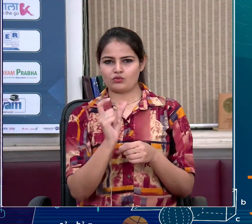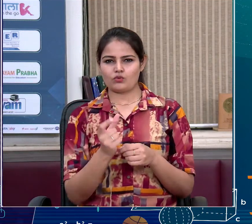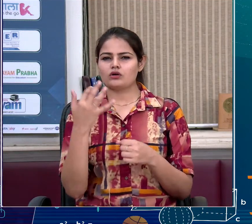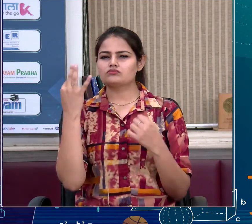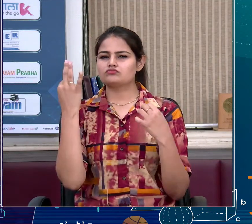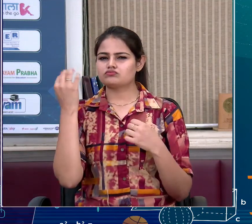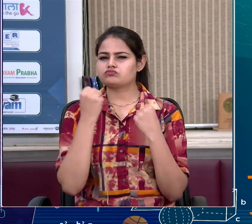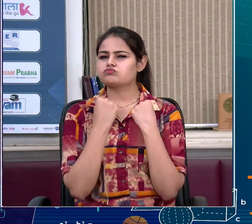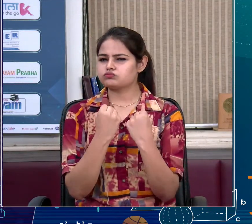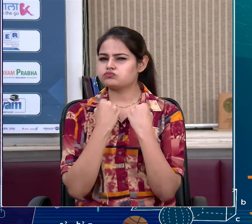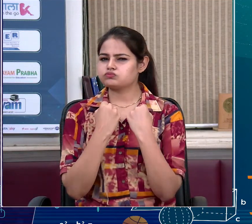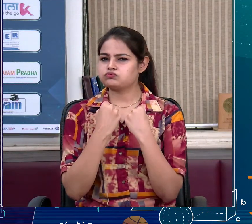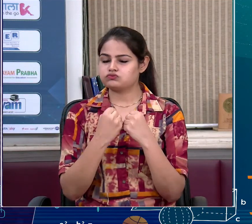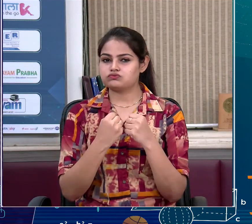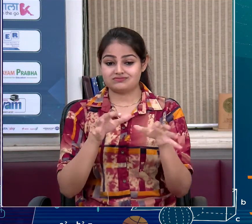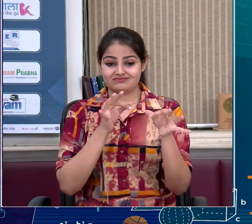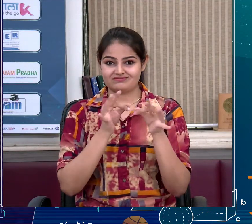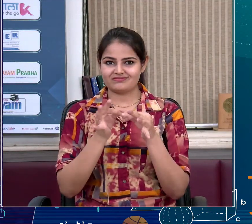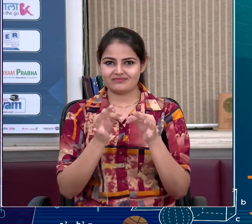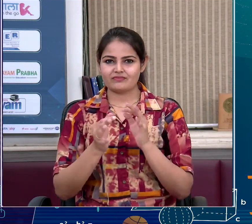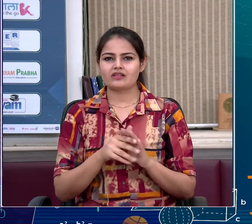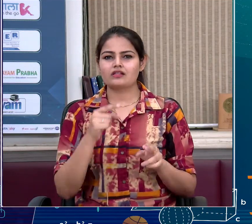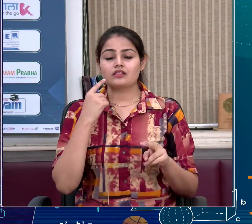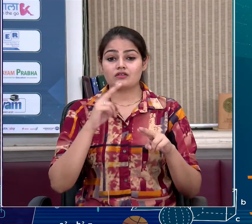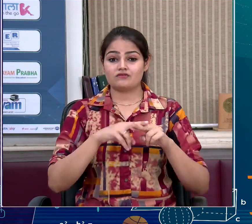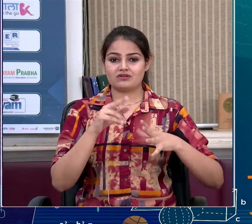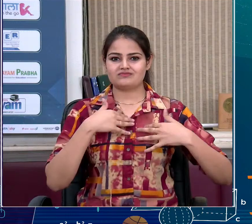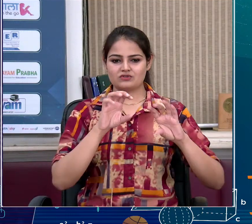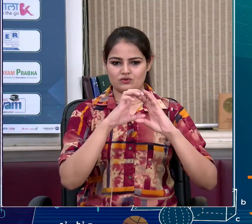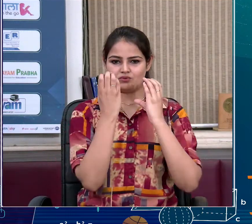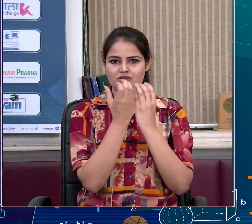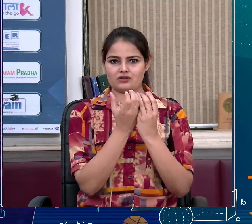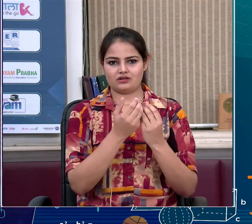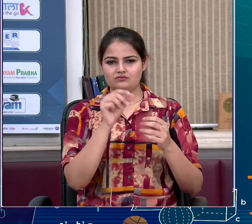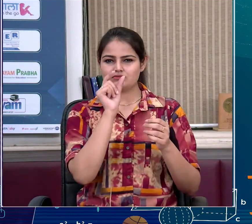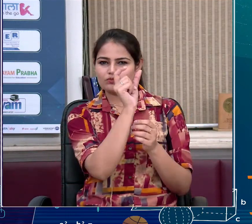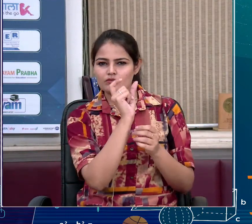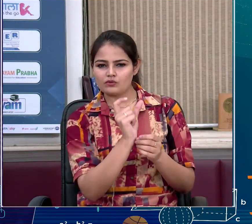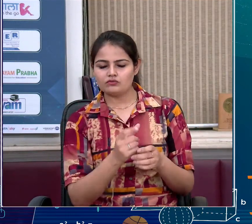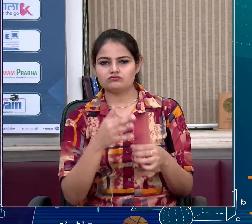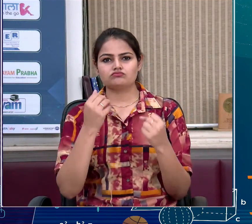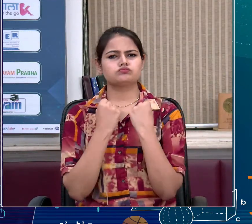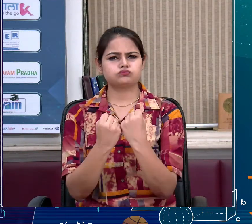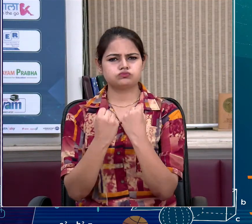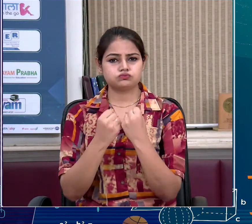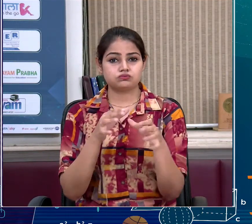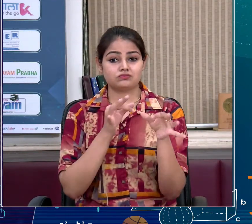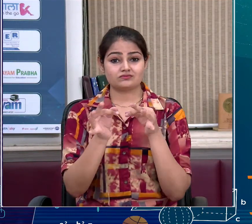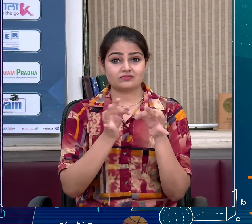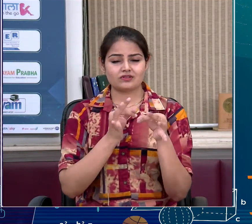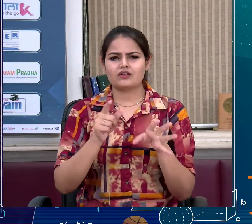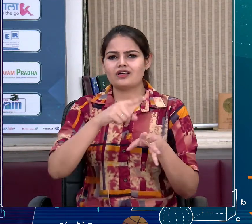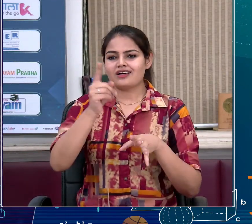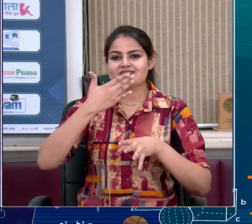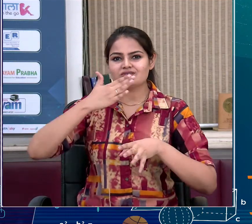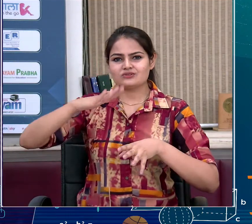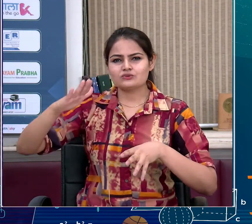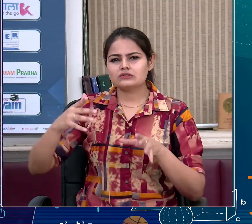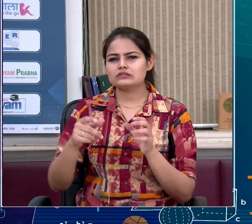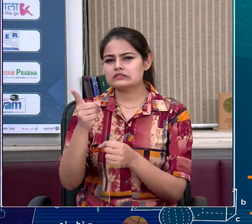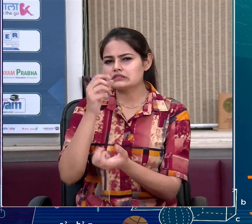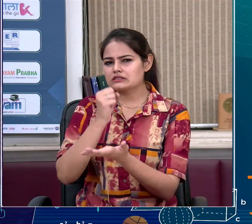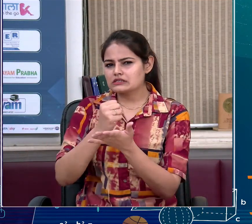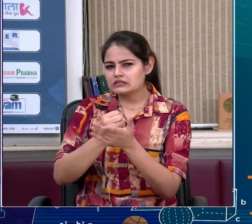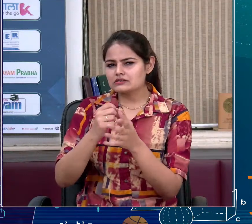difficult words in the class, but yes, for the special needs children, we are making a modification. However, there are children